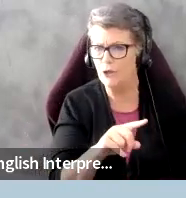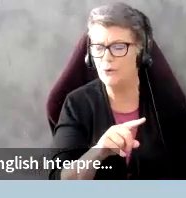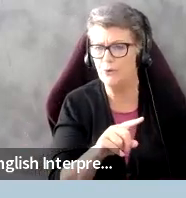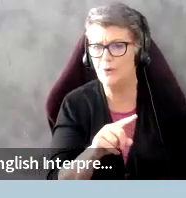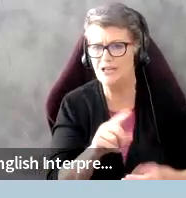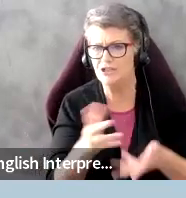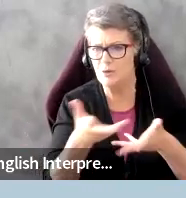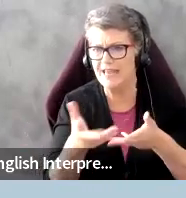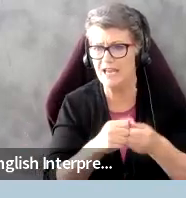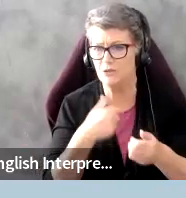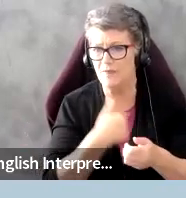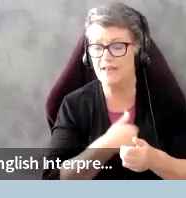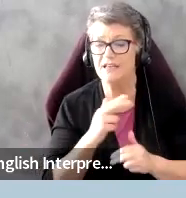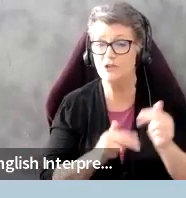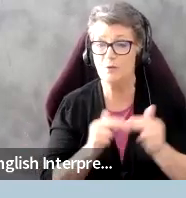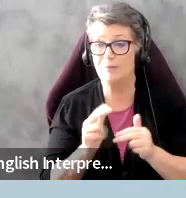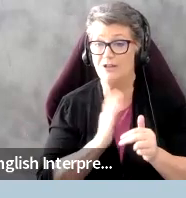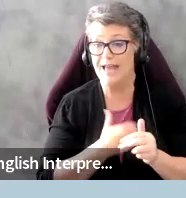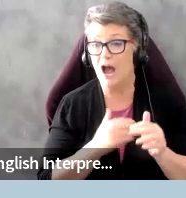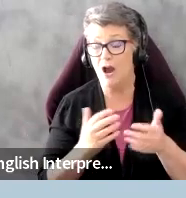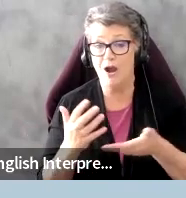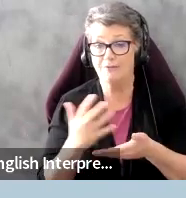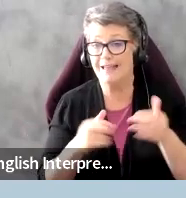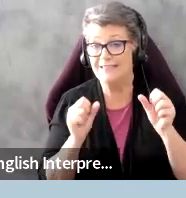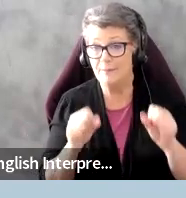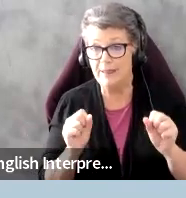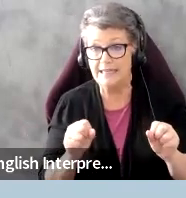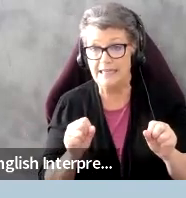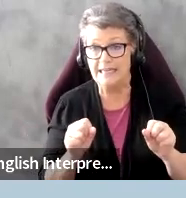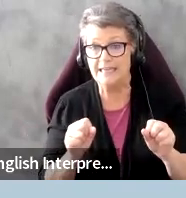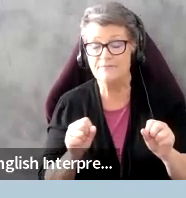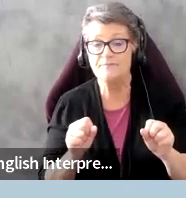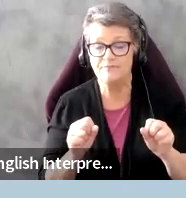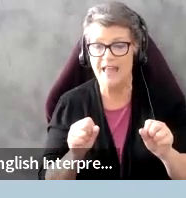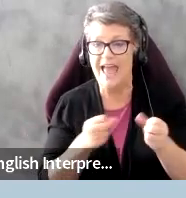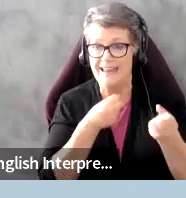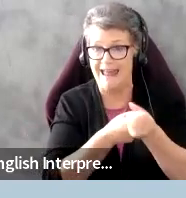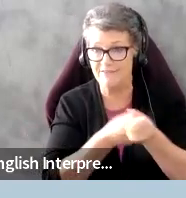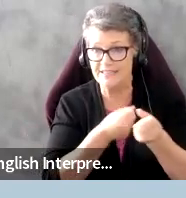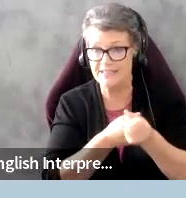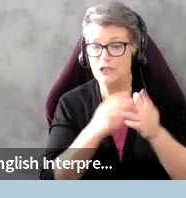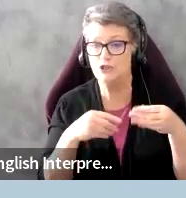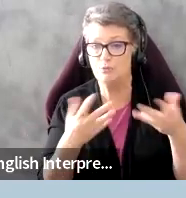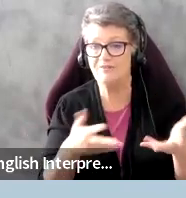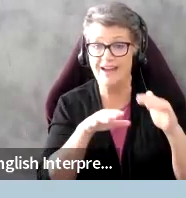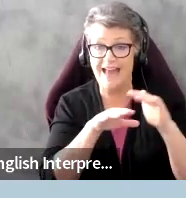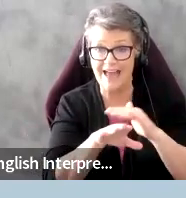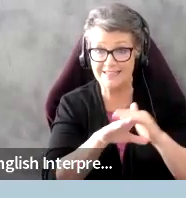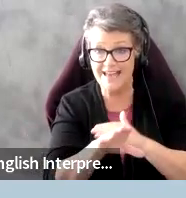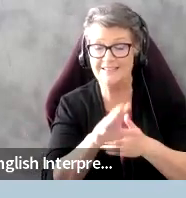engage with us and to build our capacity, our collective commitment and capacity, and our advocacy to provide access